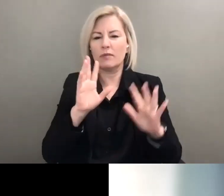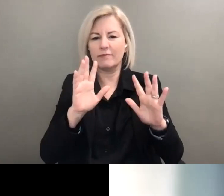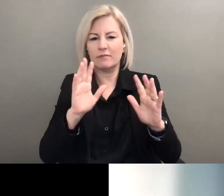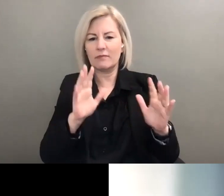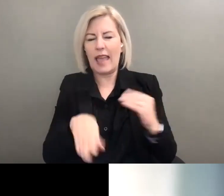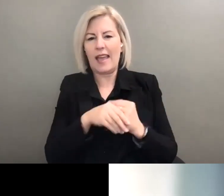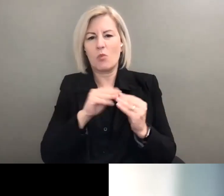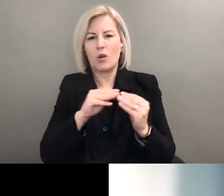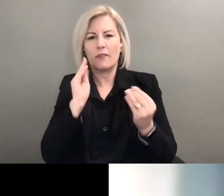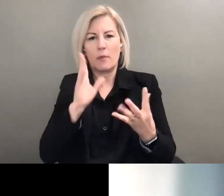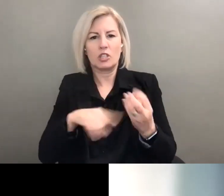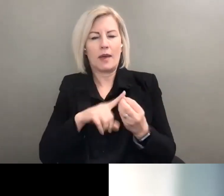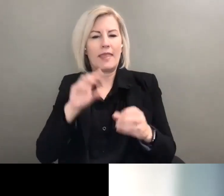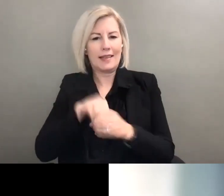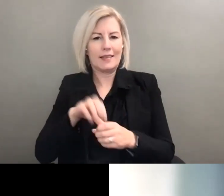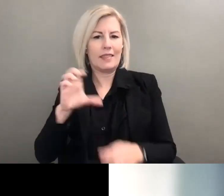now.